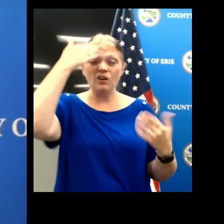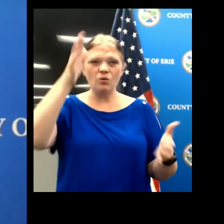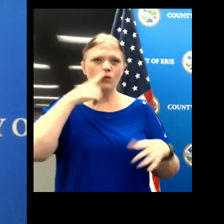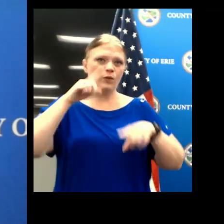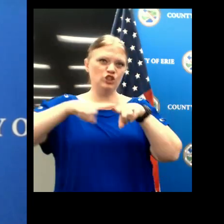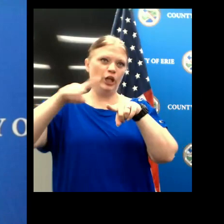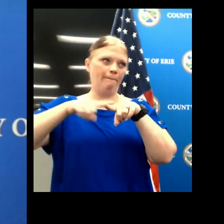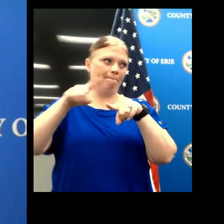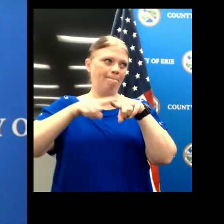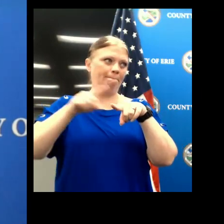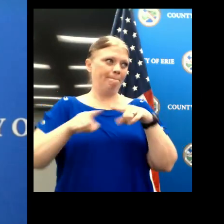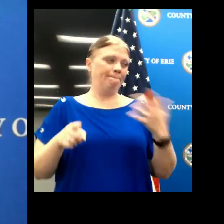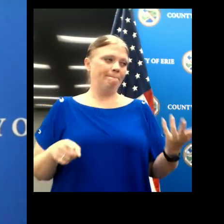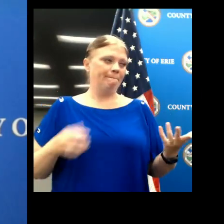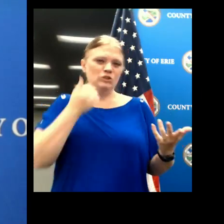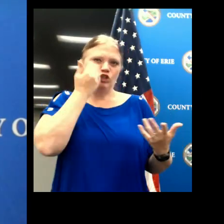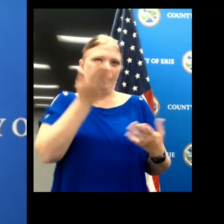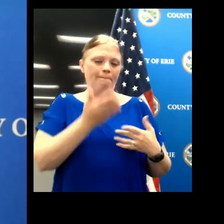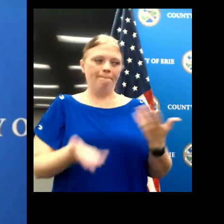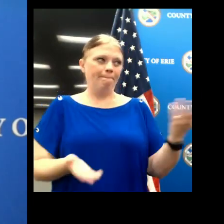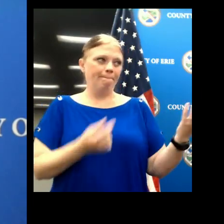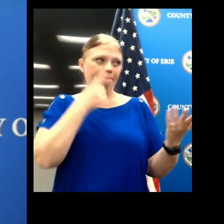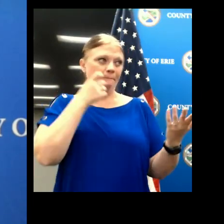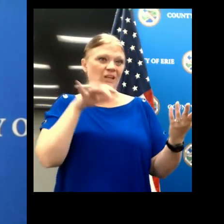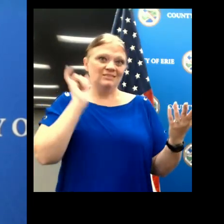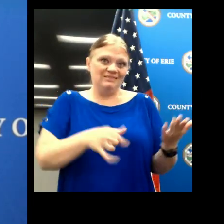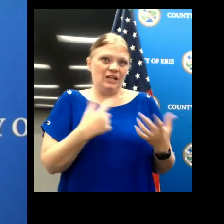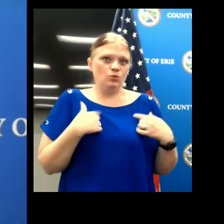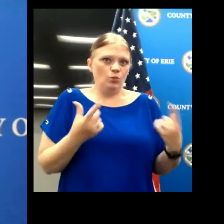on them, because this is what we do when we have the